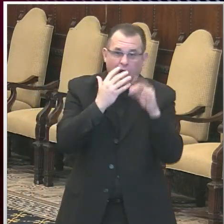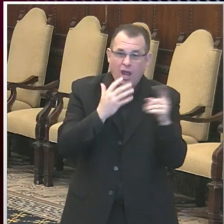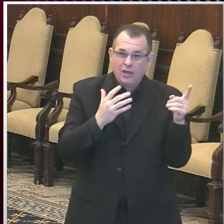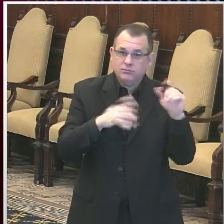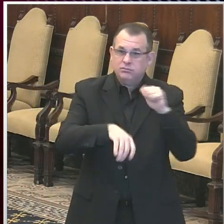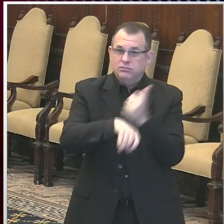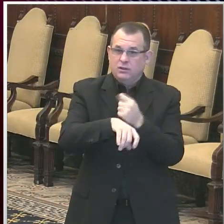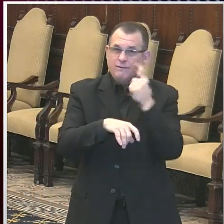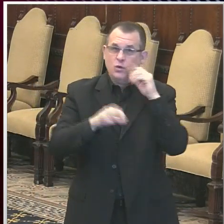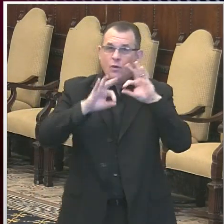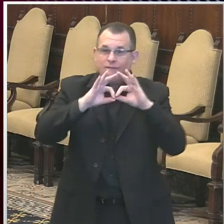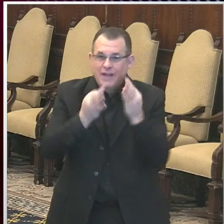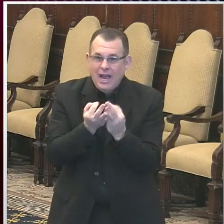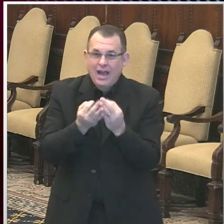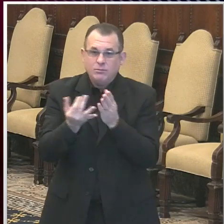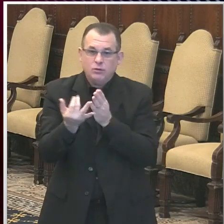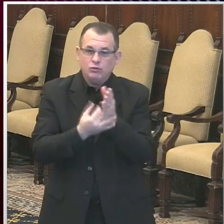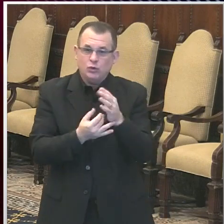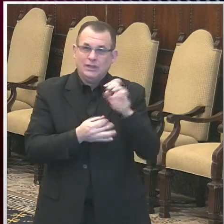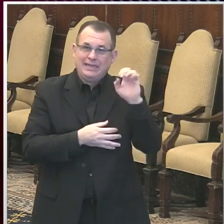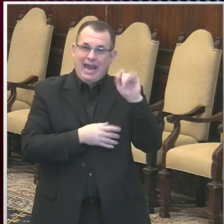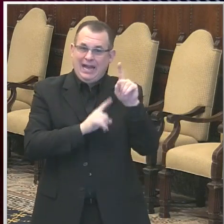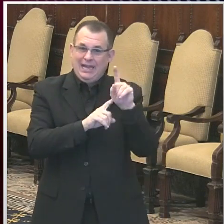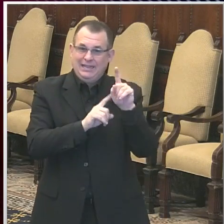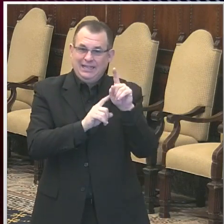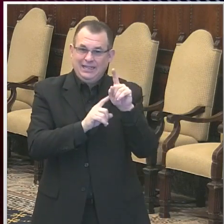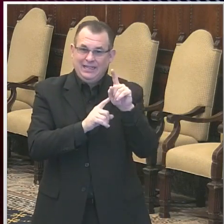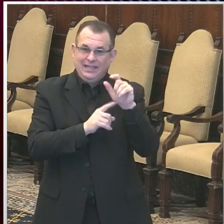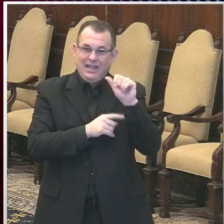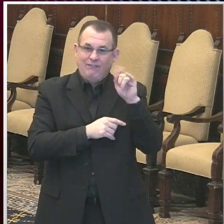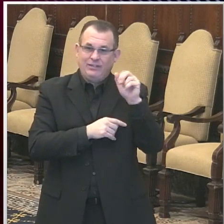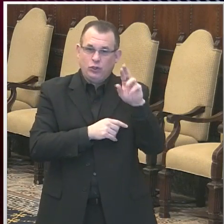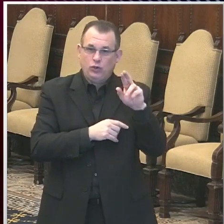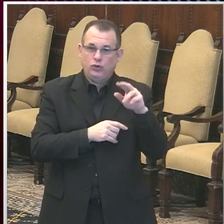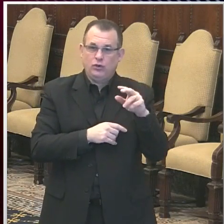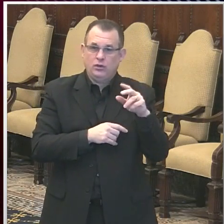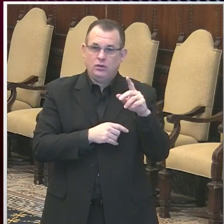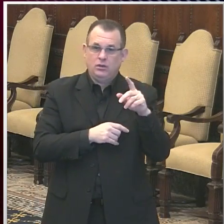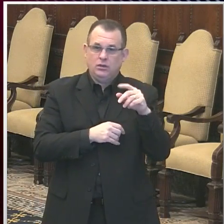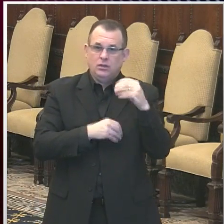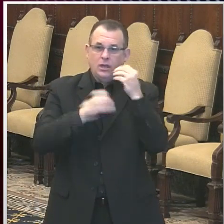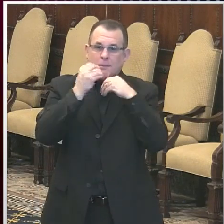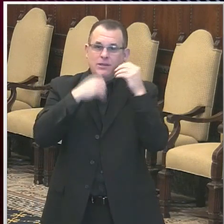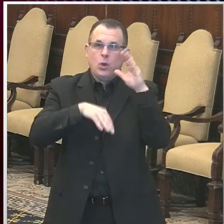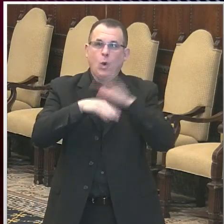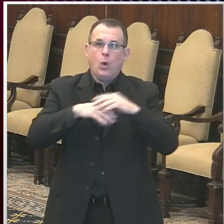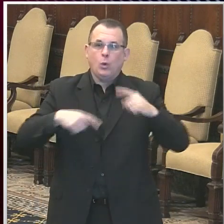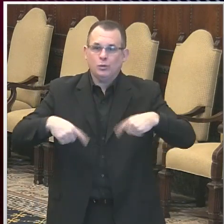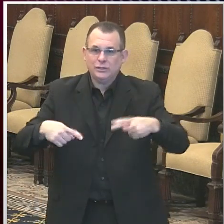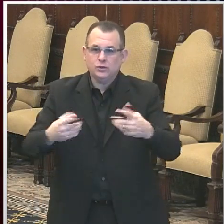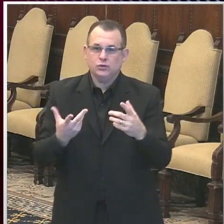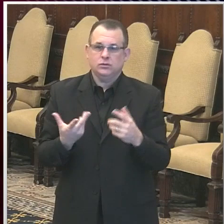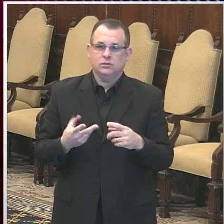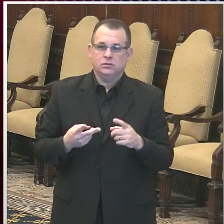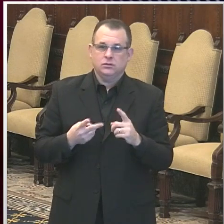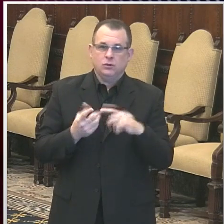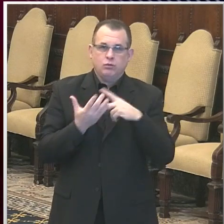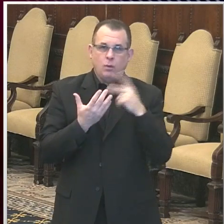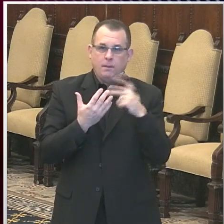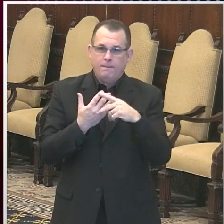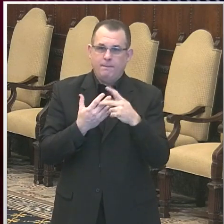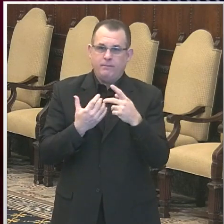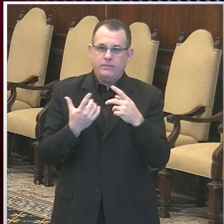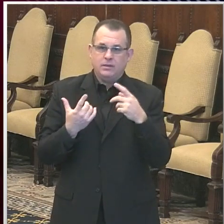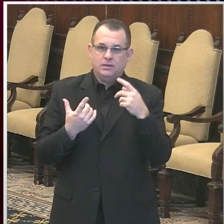families through their new Eid al-Fitr Meals on Wheels and Family Fund program. So on Saturday,